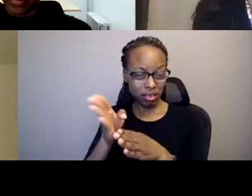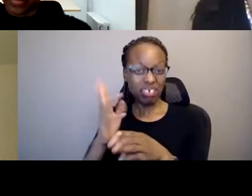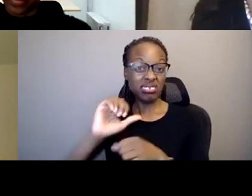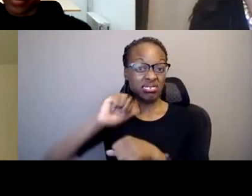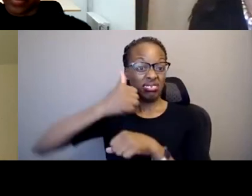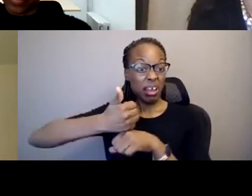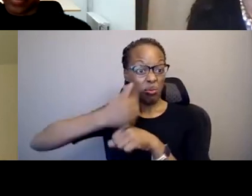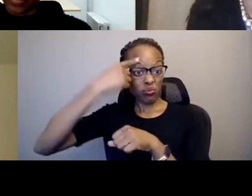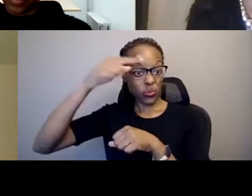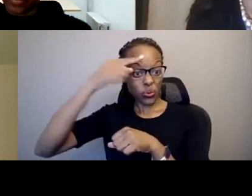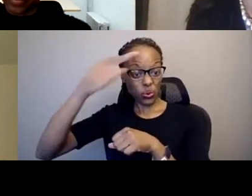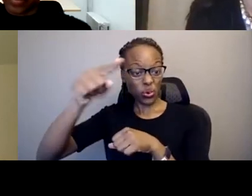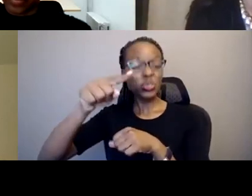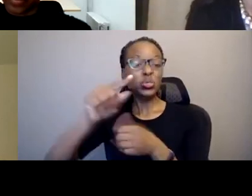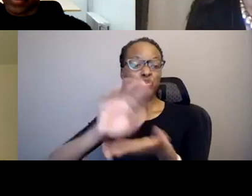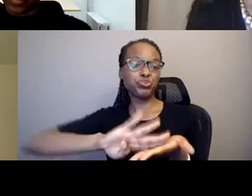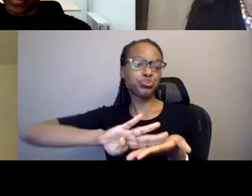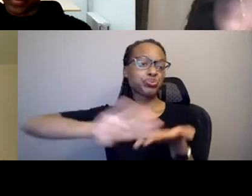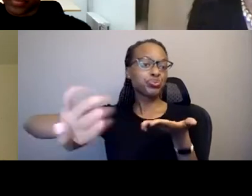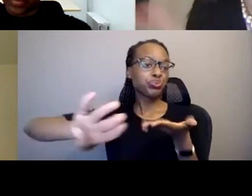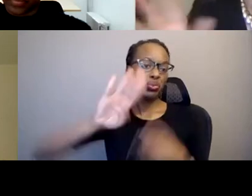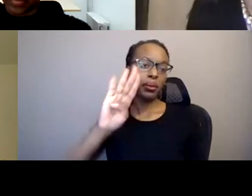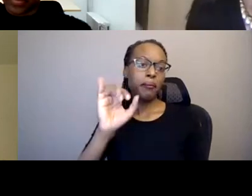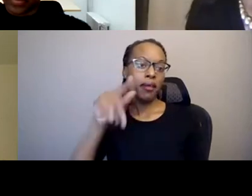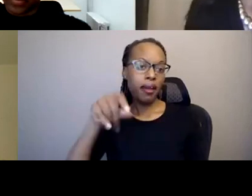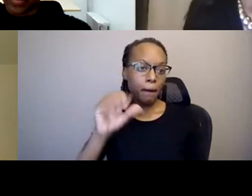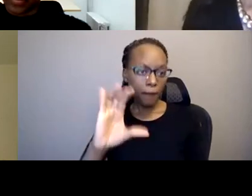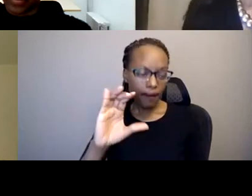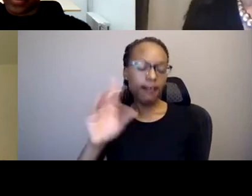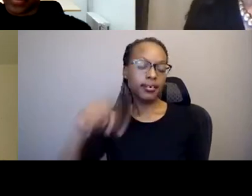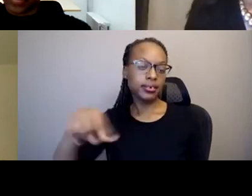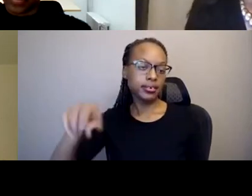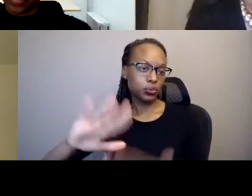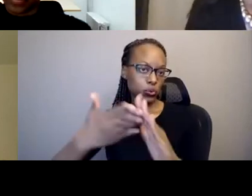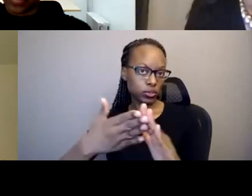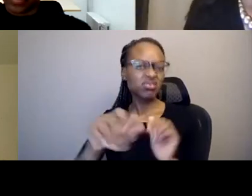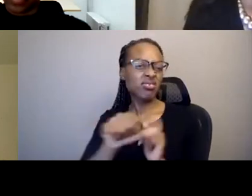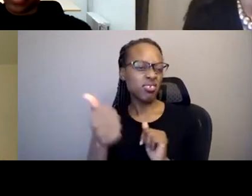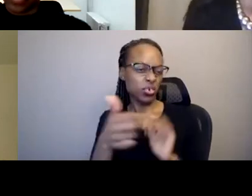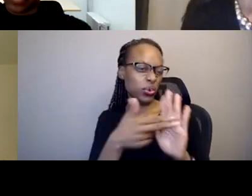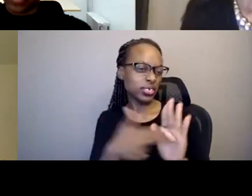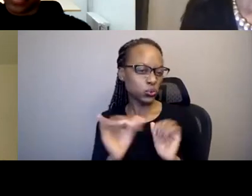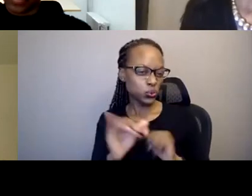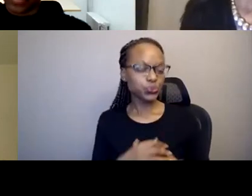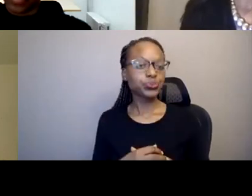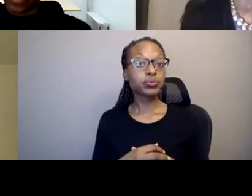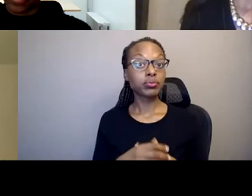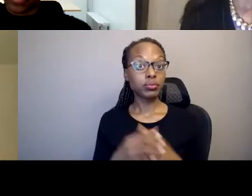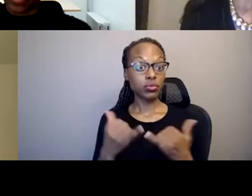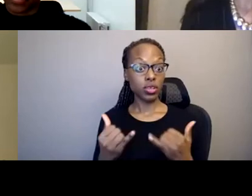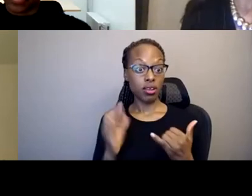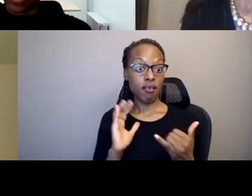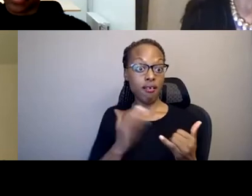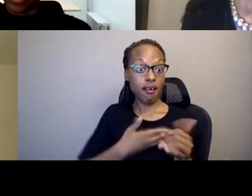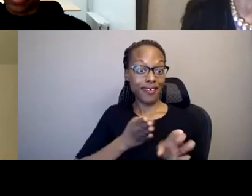and marginalize BIPOC communities, as well as other identities, right? As a sector, we're in a moment of reckoning and deciding